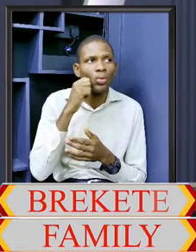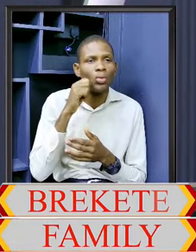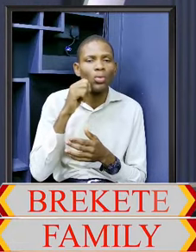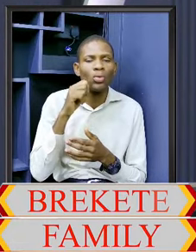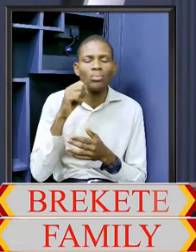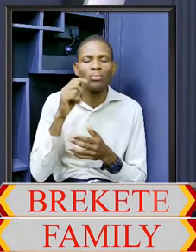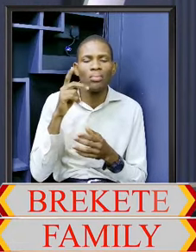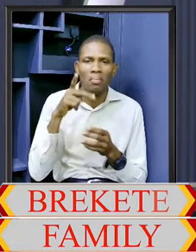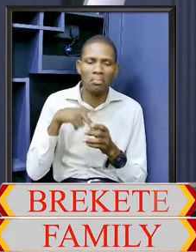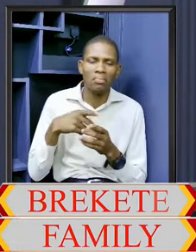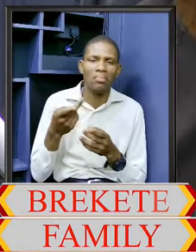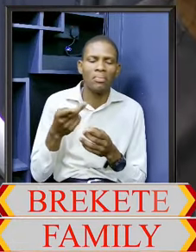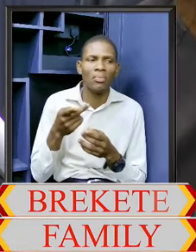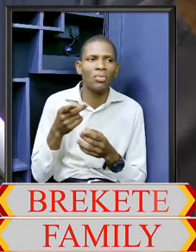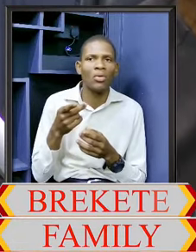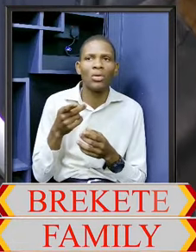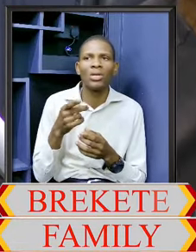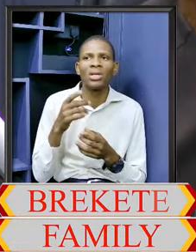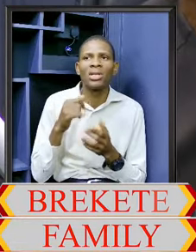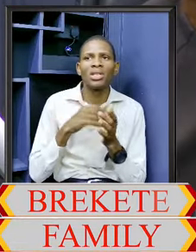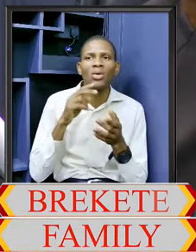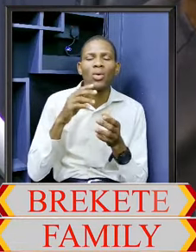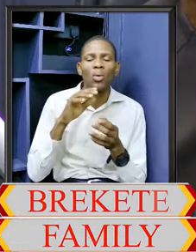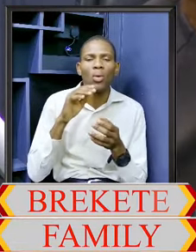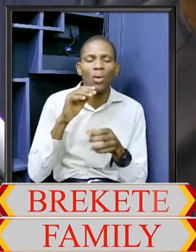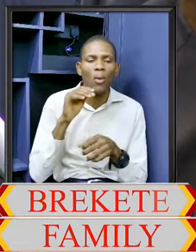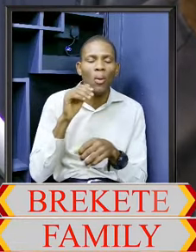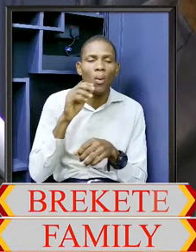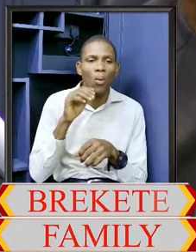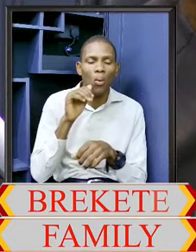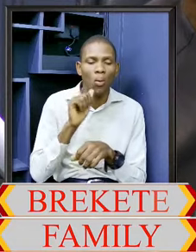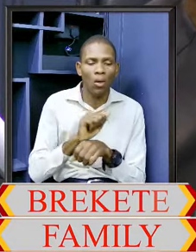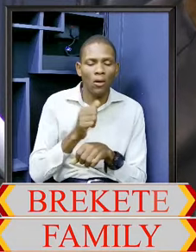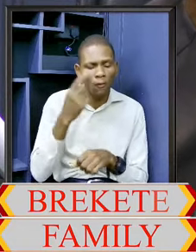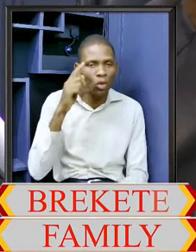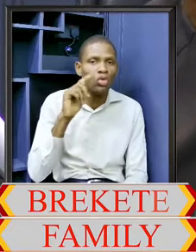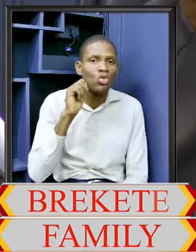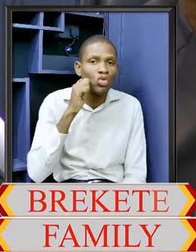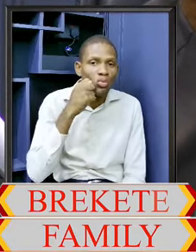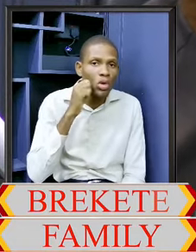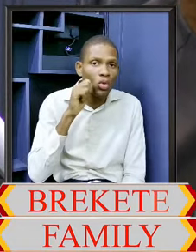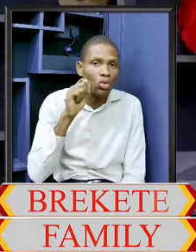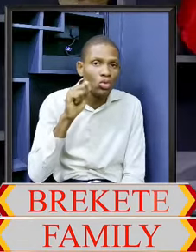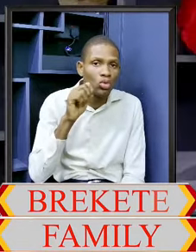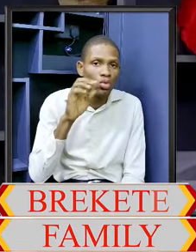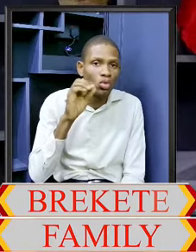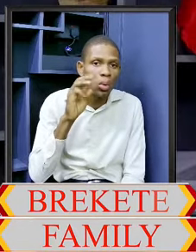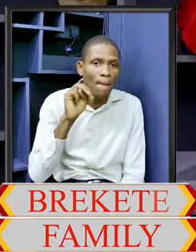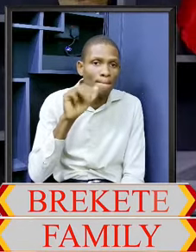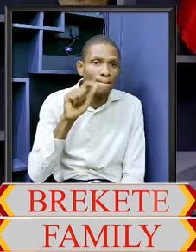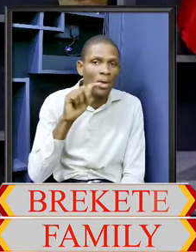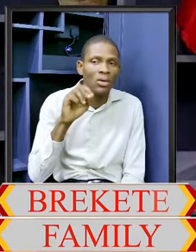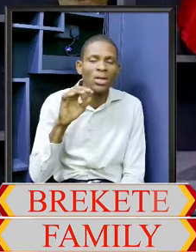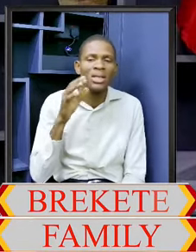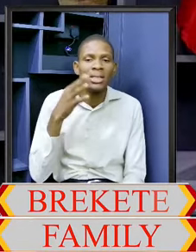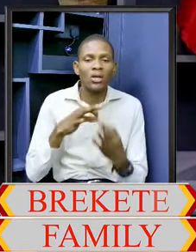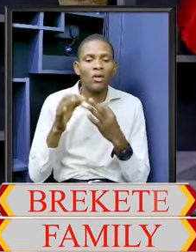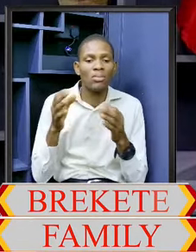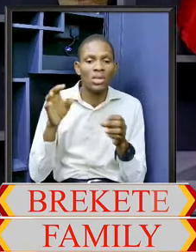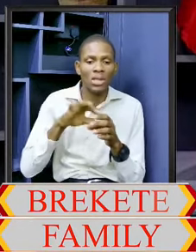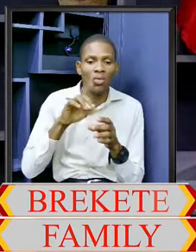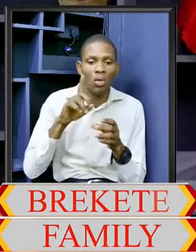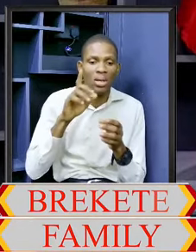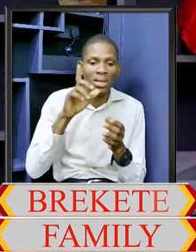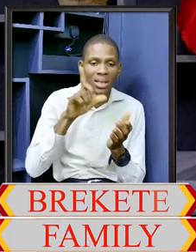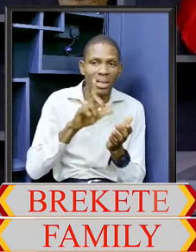plant. And it works for potato. It works for tomato. But instead of mixing 1 liter with 200 liters